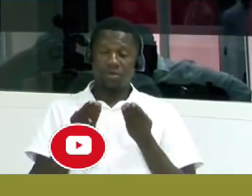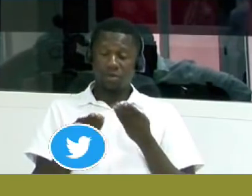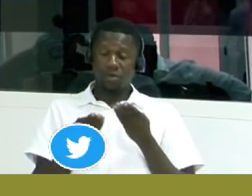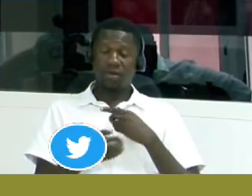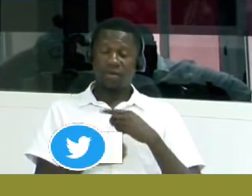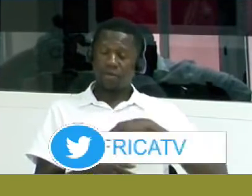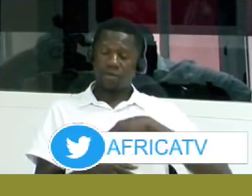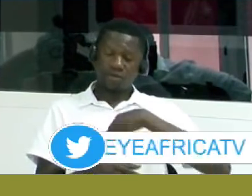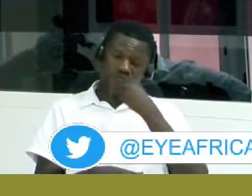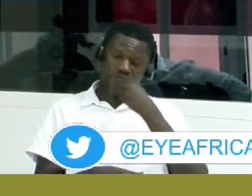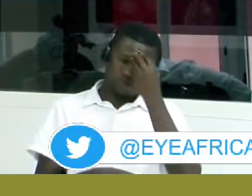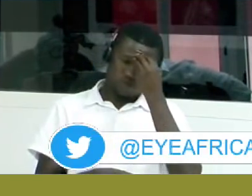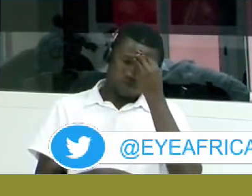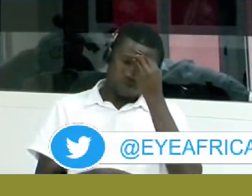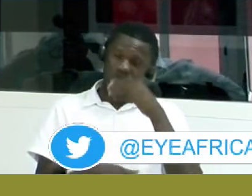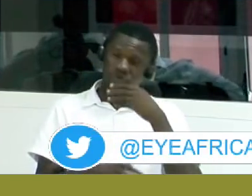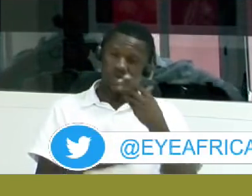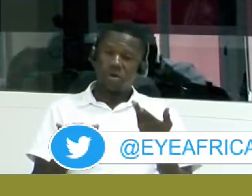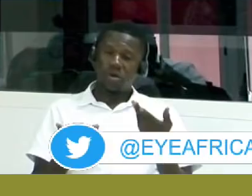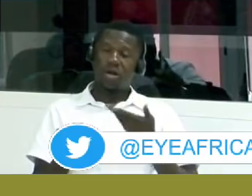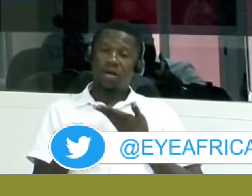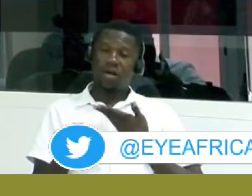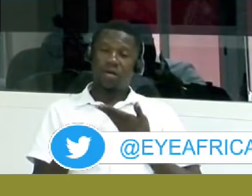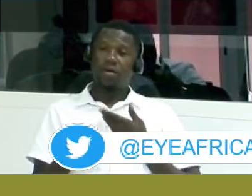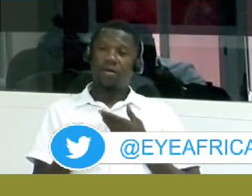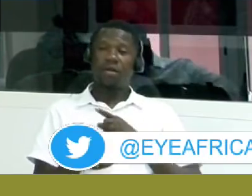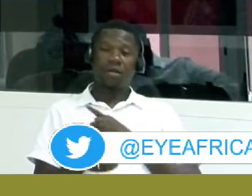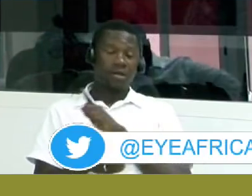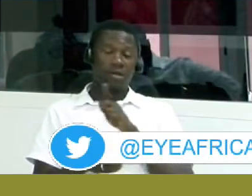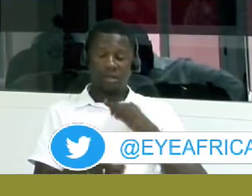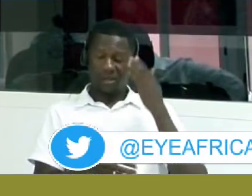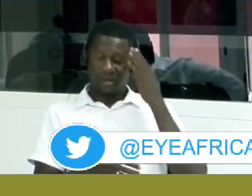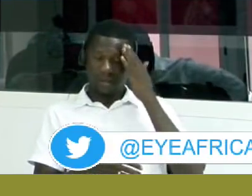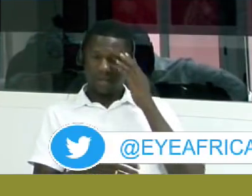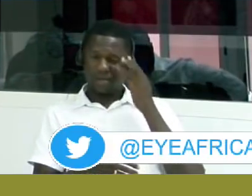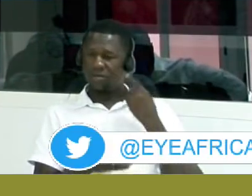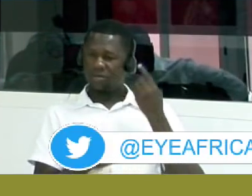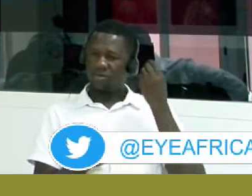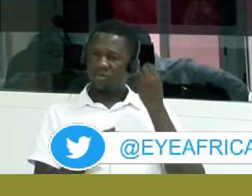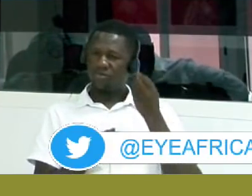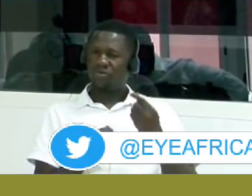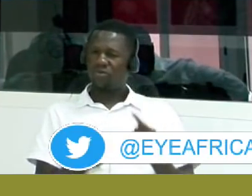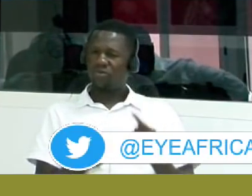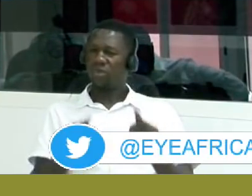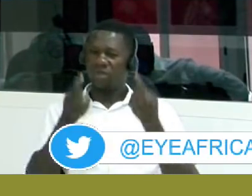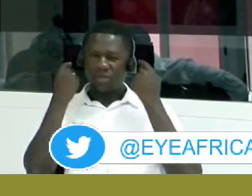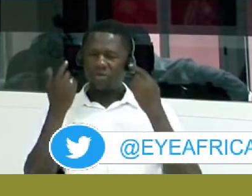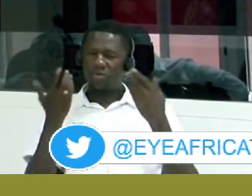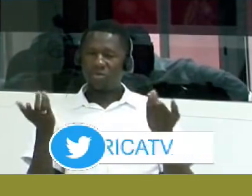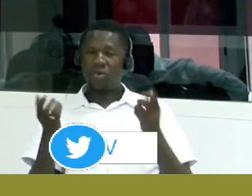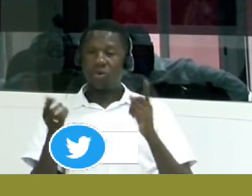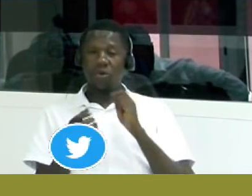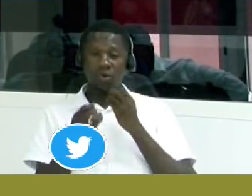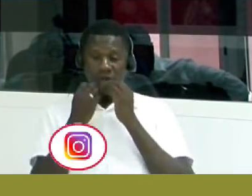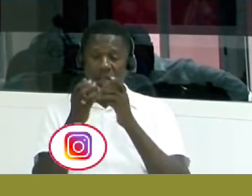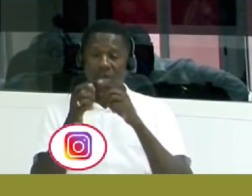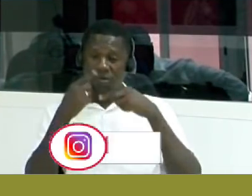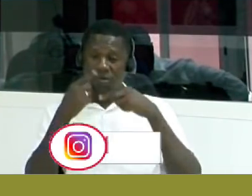disgruntled, they were angry, and they thought they were being ignored. What do you say to that?